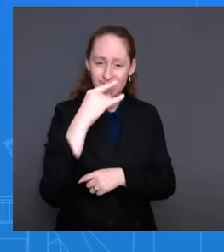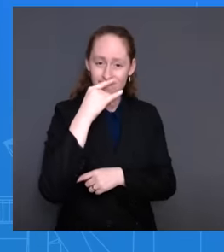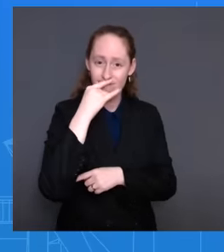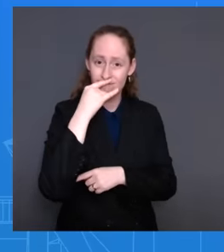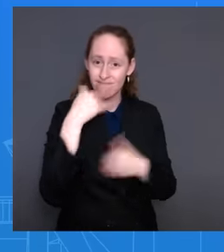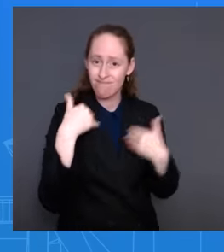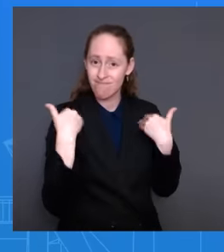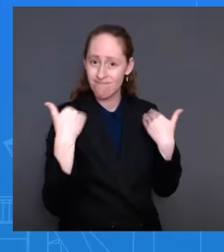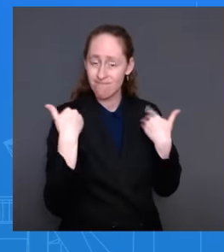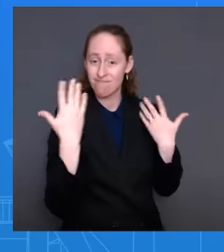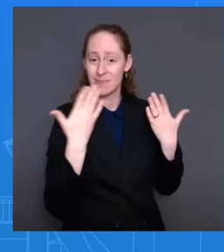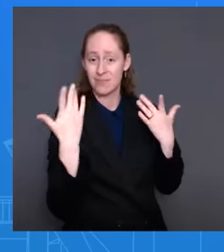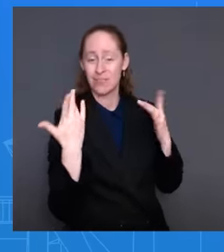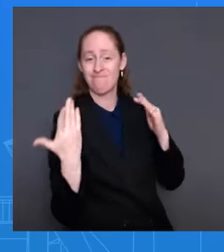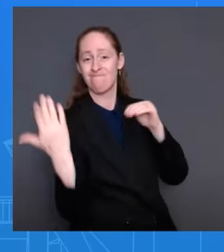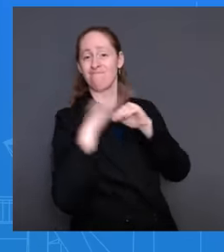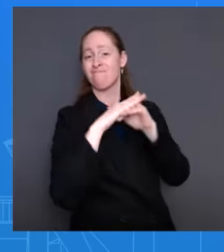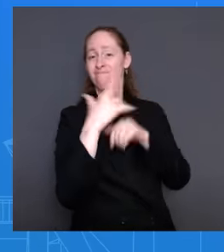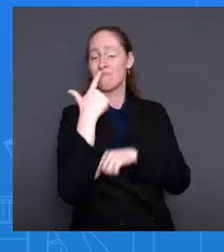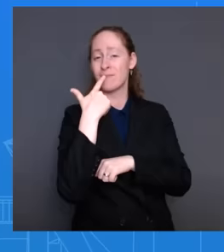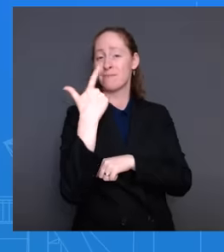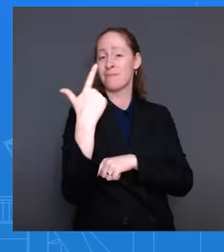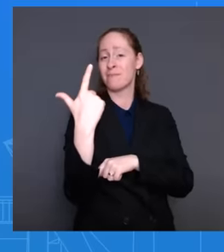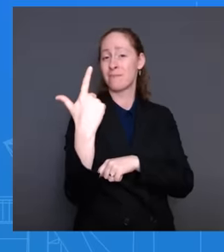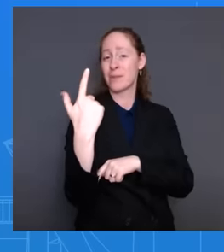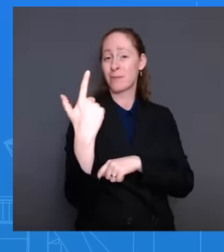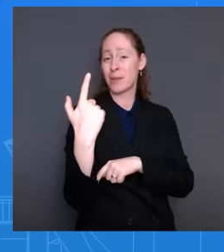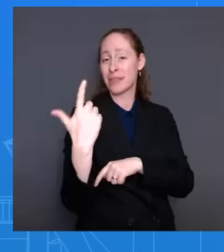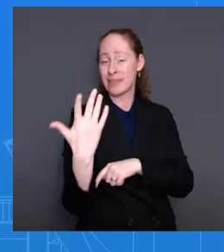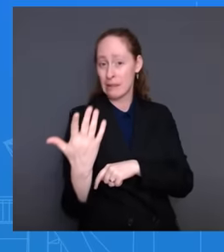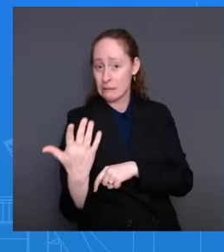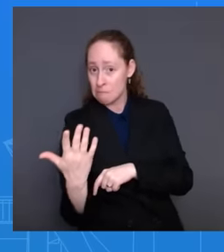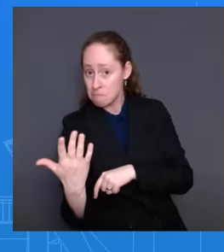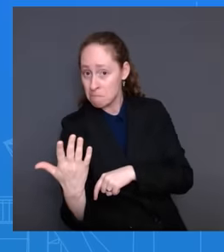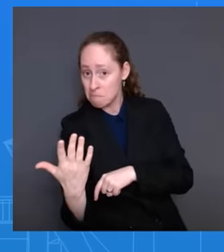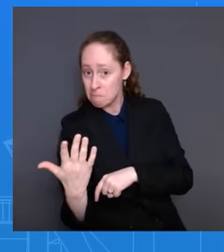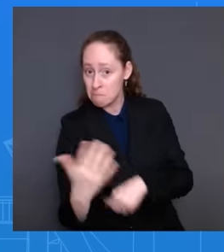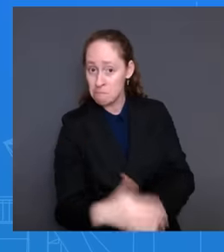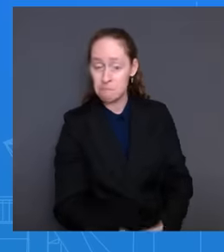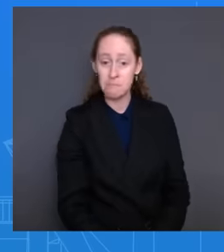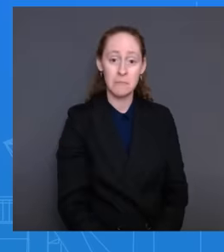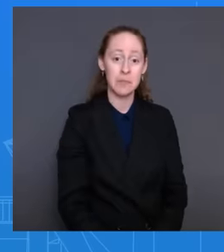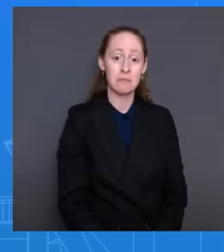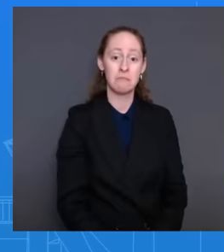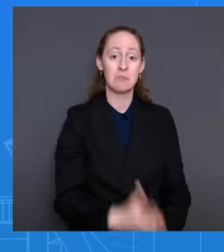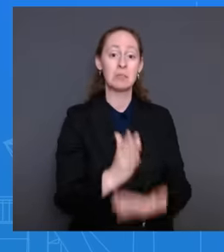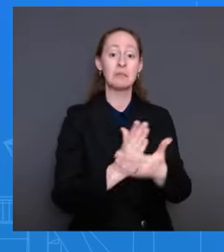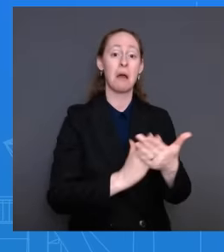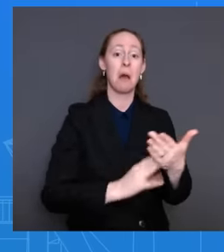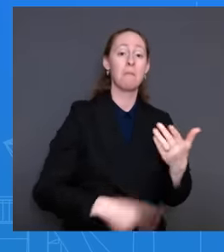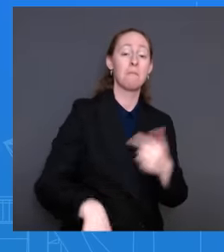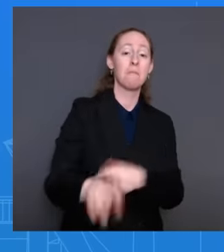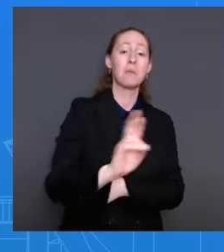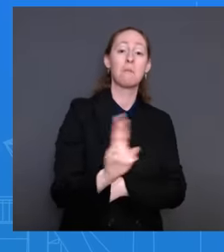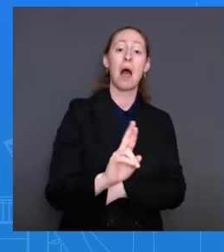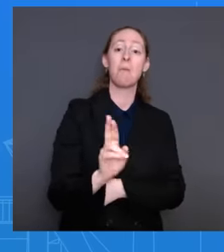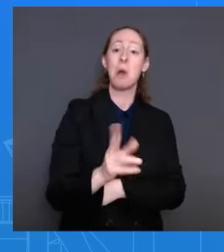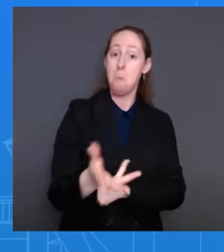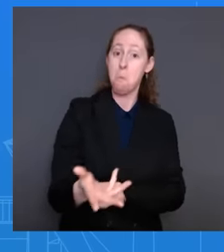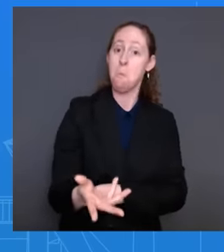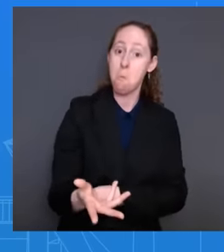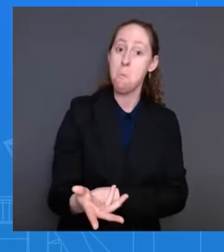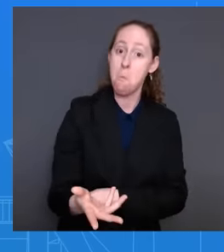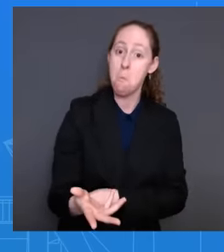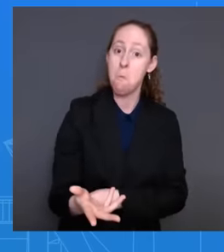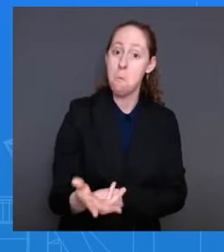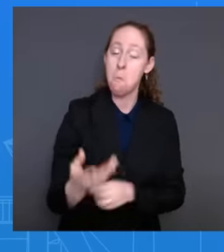a Republican, said would be a no-brainer on Sunday. And so it seems like something that would have maybe out of the gate some bipartisan support. Does the president support